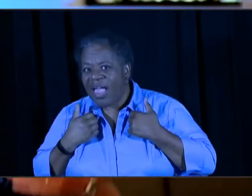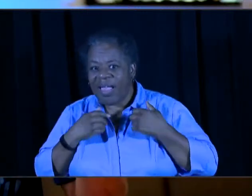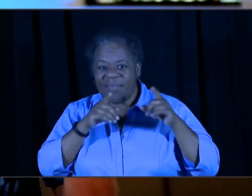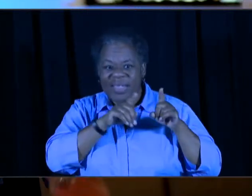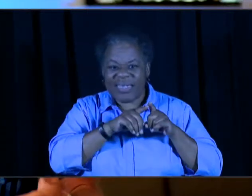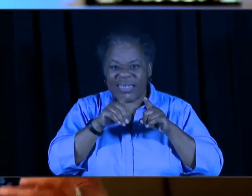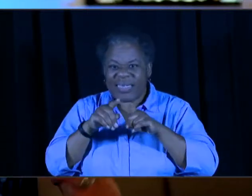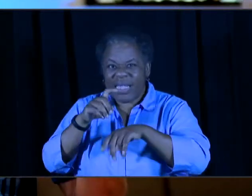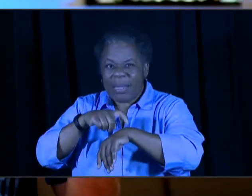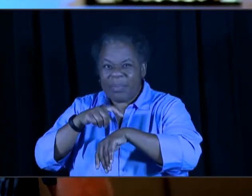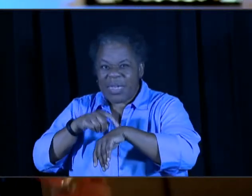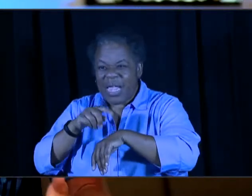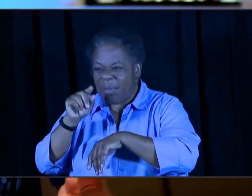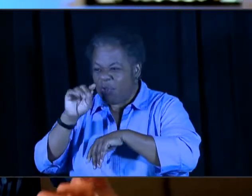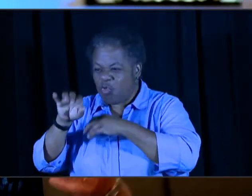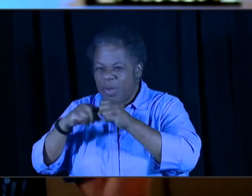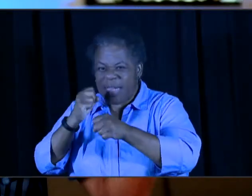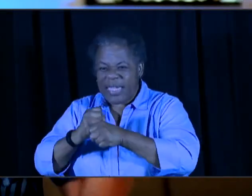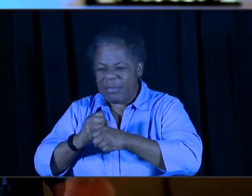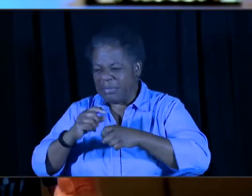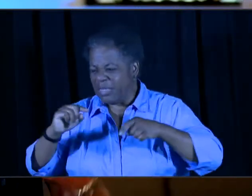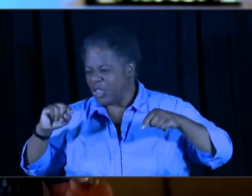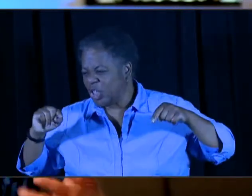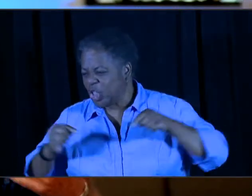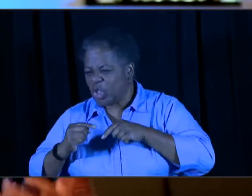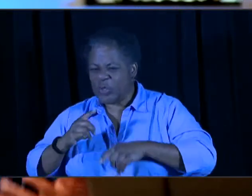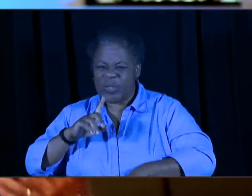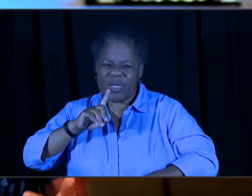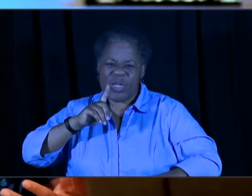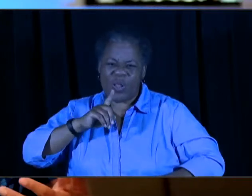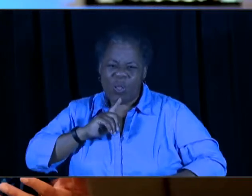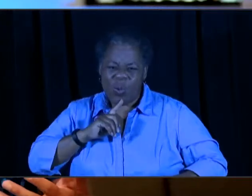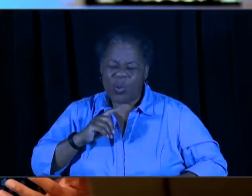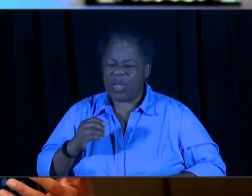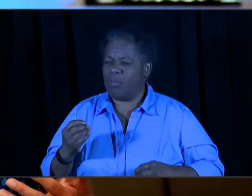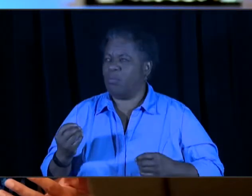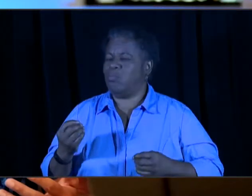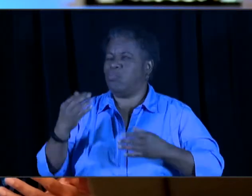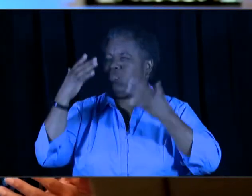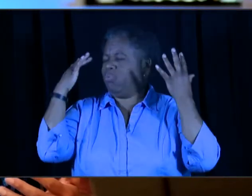20 years of hurt and loneliness come crashing back over him.